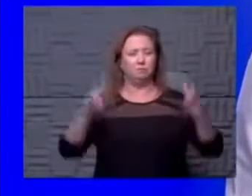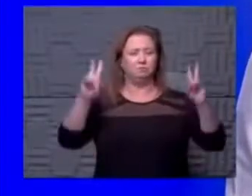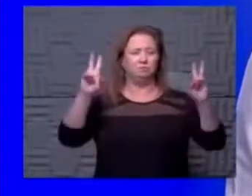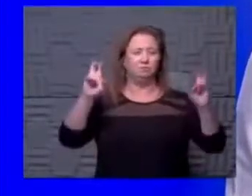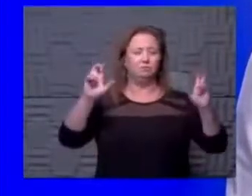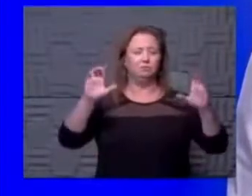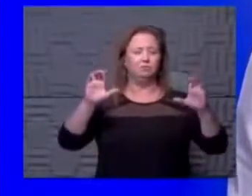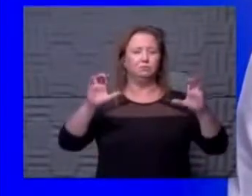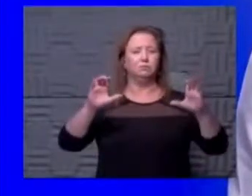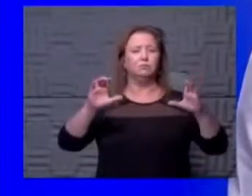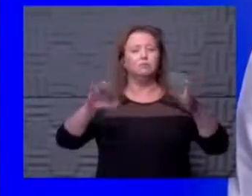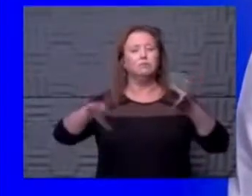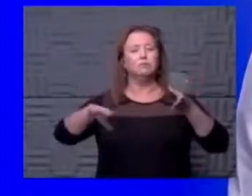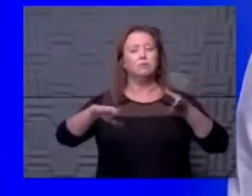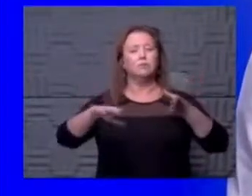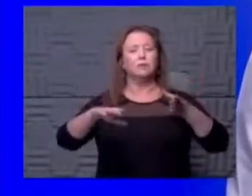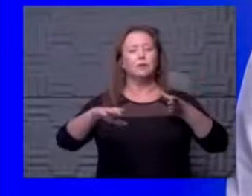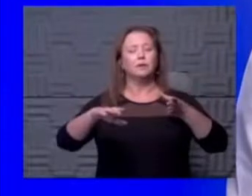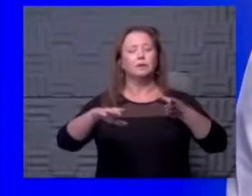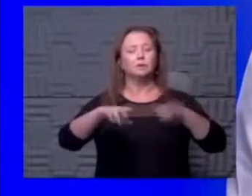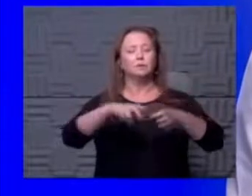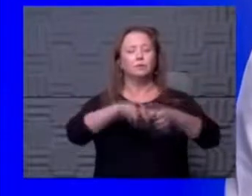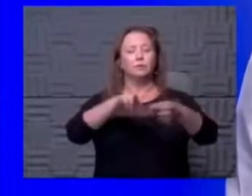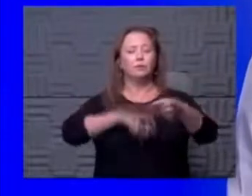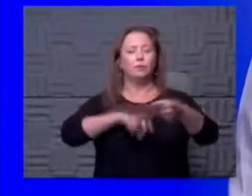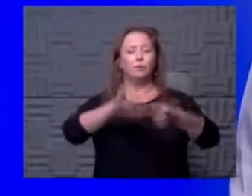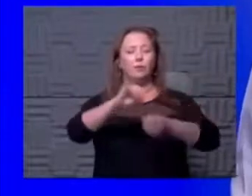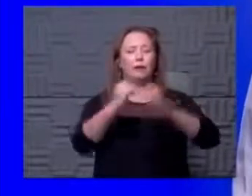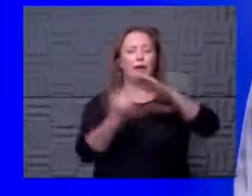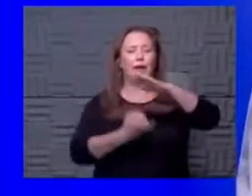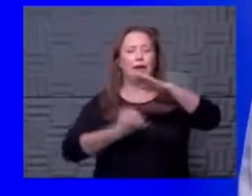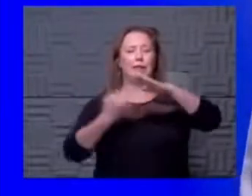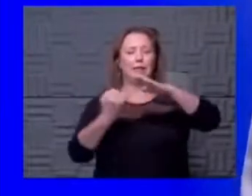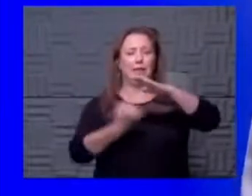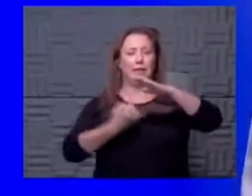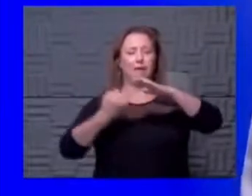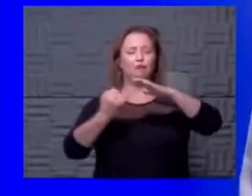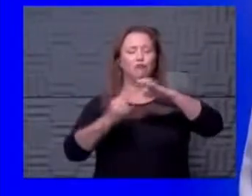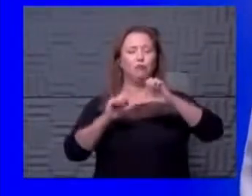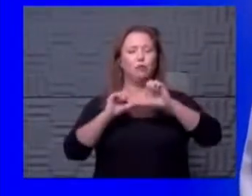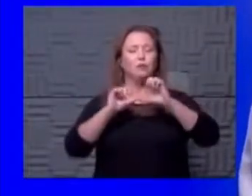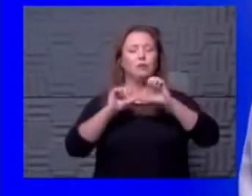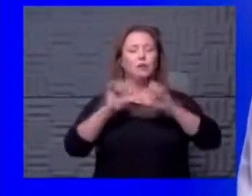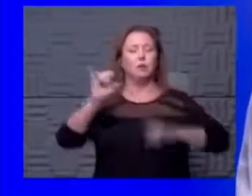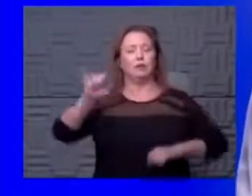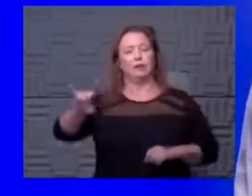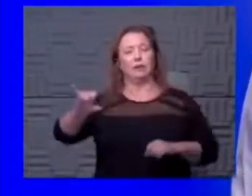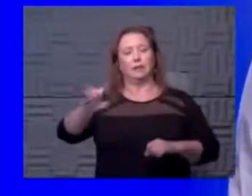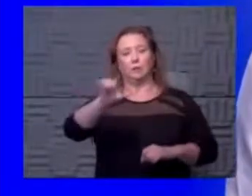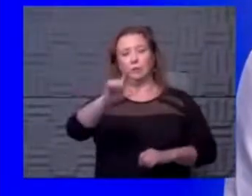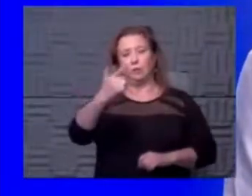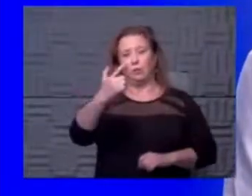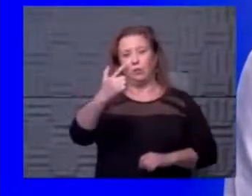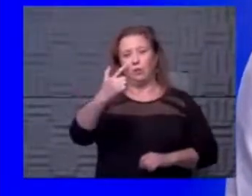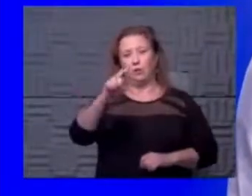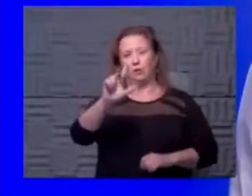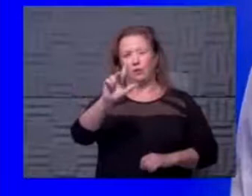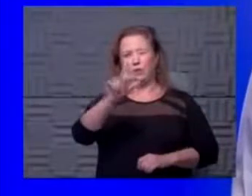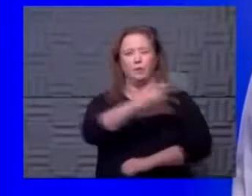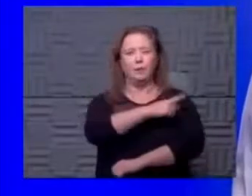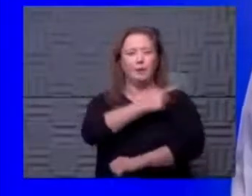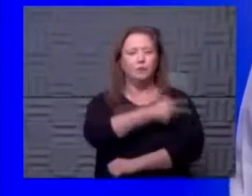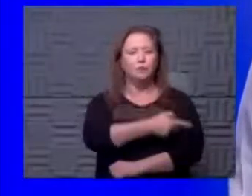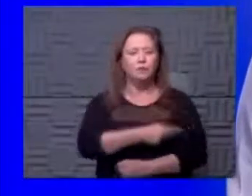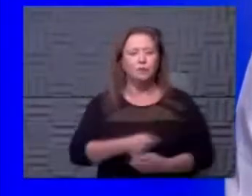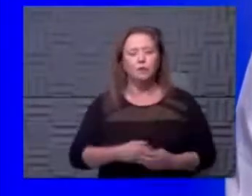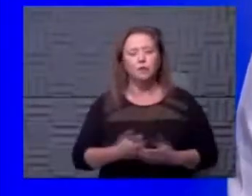to be able to come out of isolation because they've been here so long after their original diagnosis, that's 21 or 23 patients.